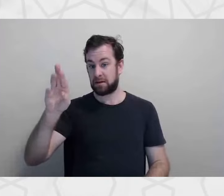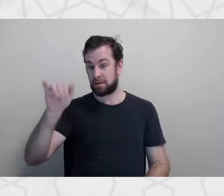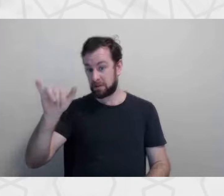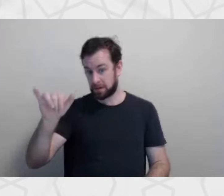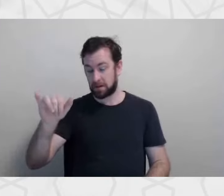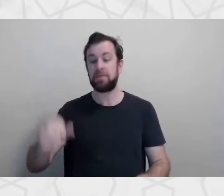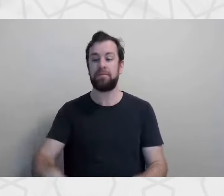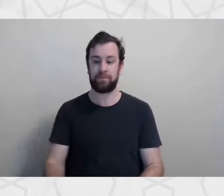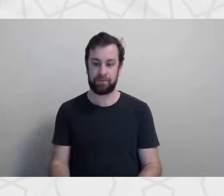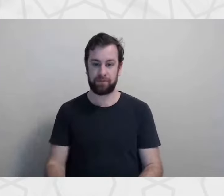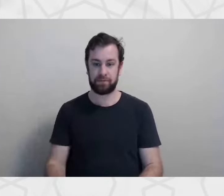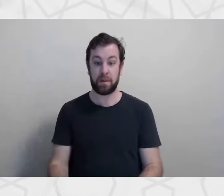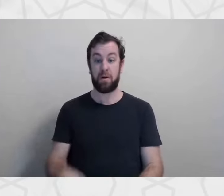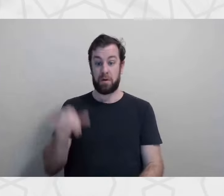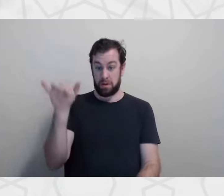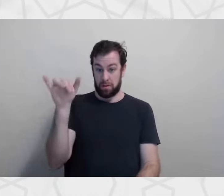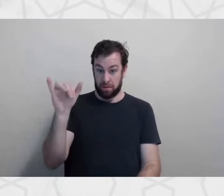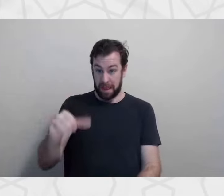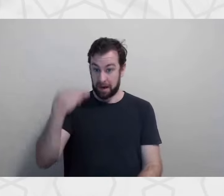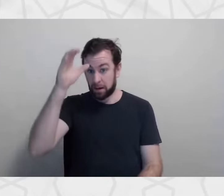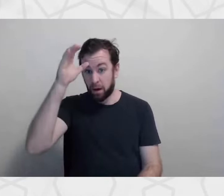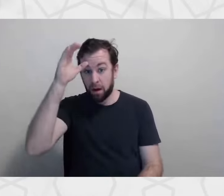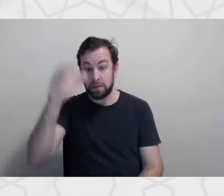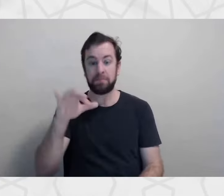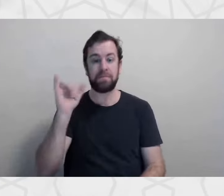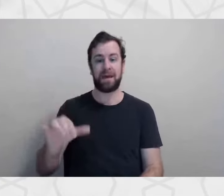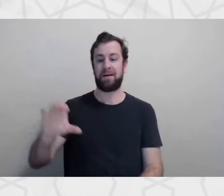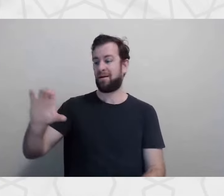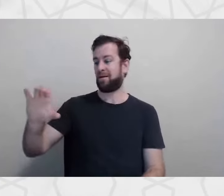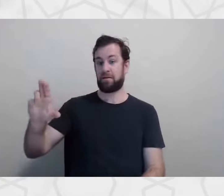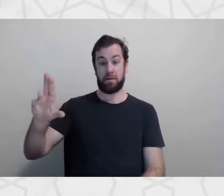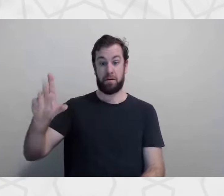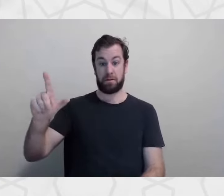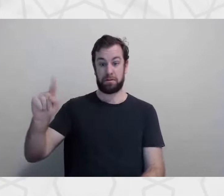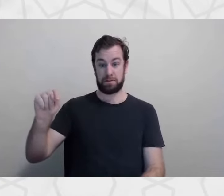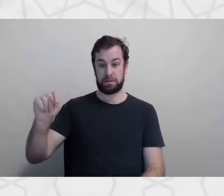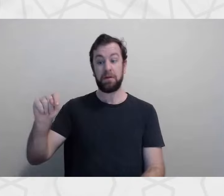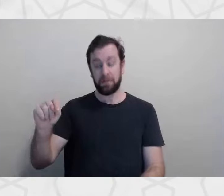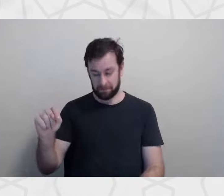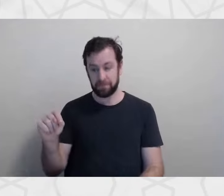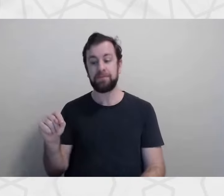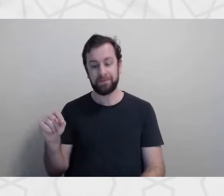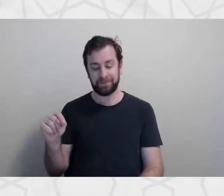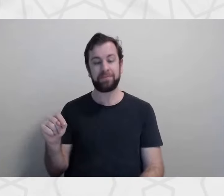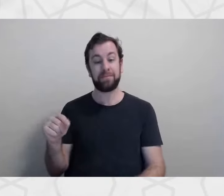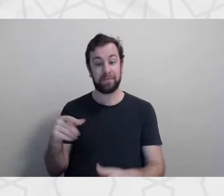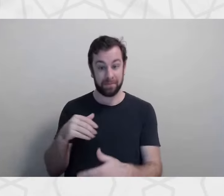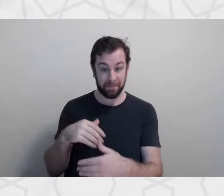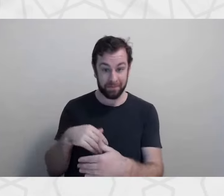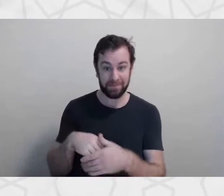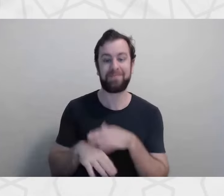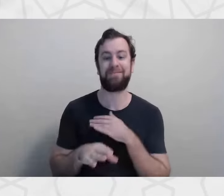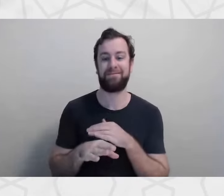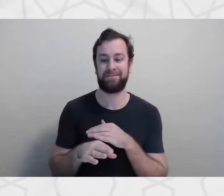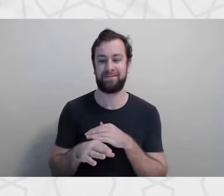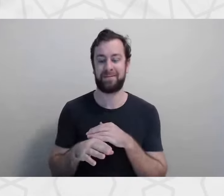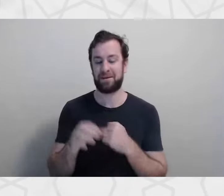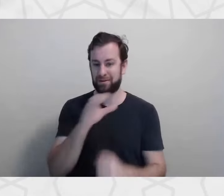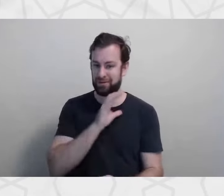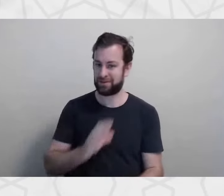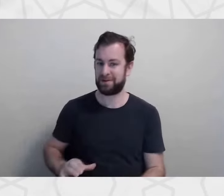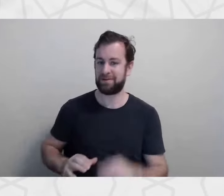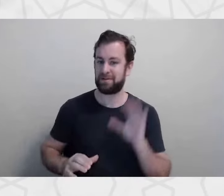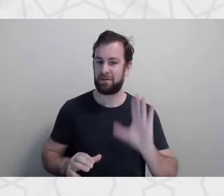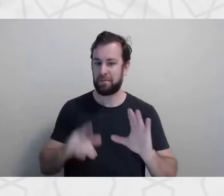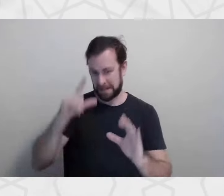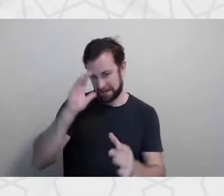And so this concept, this cult, then entered into Christianity.